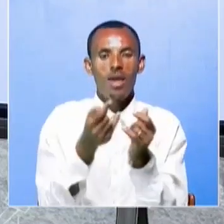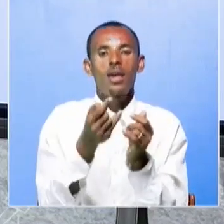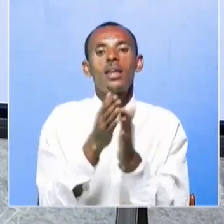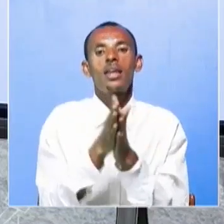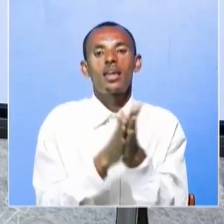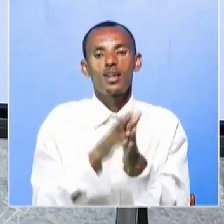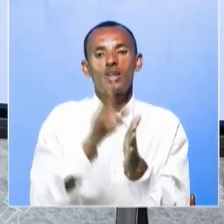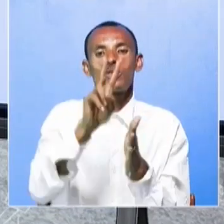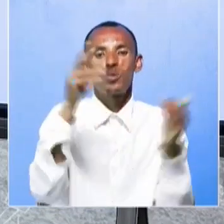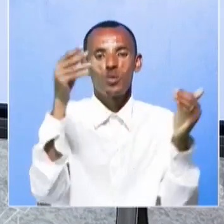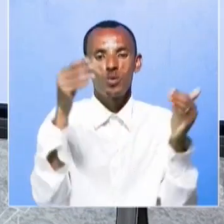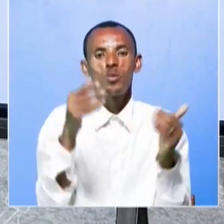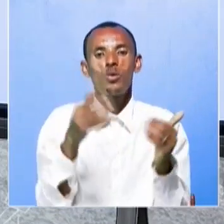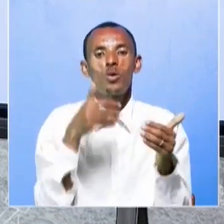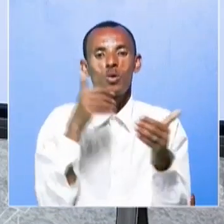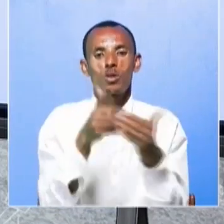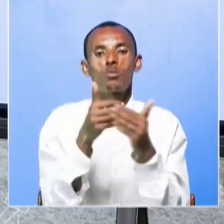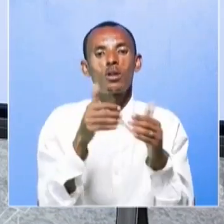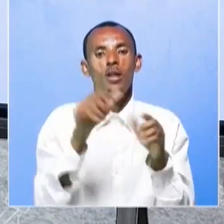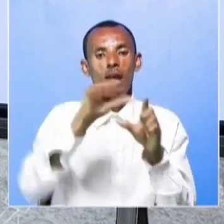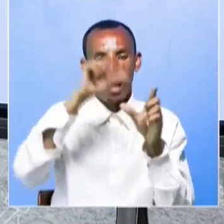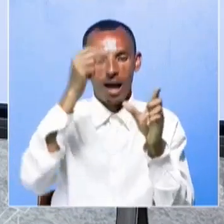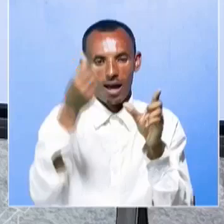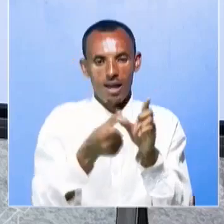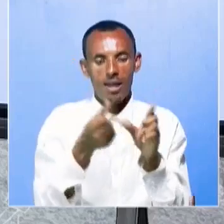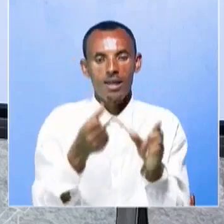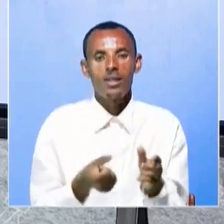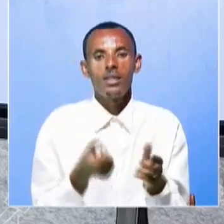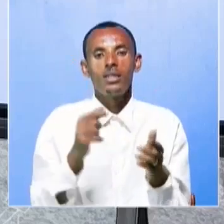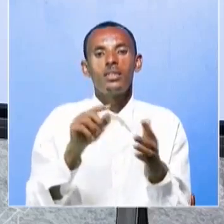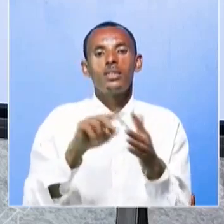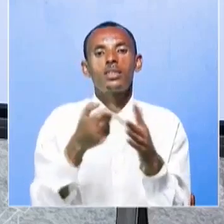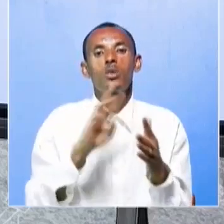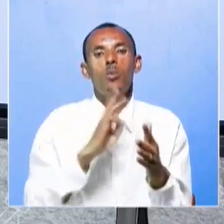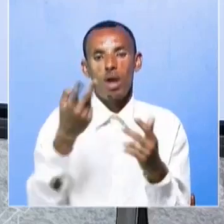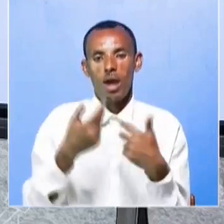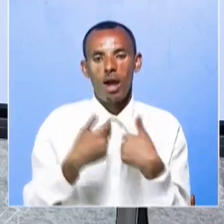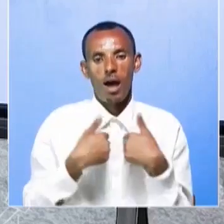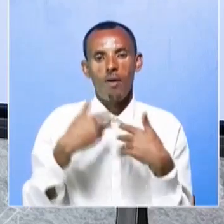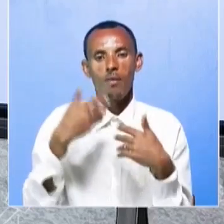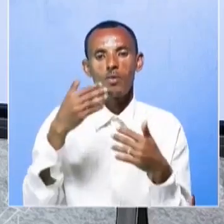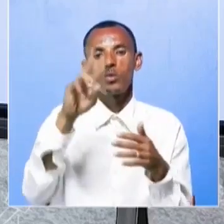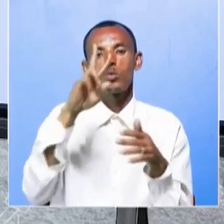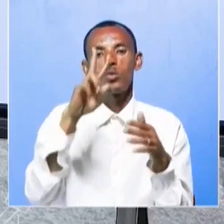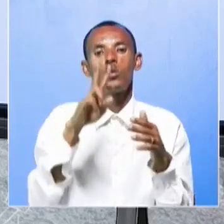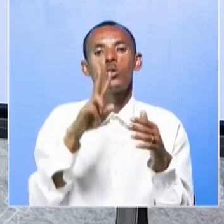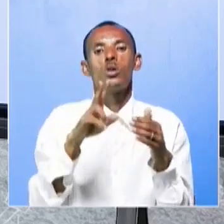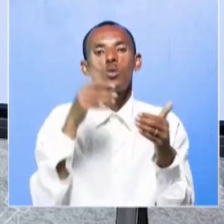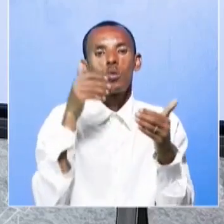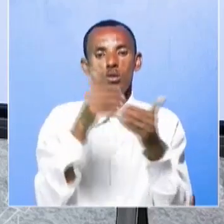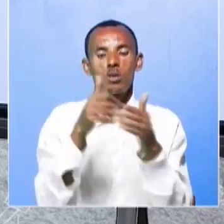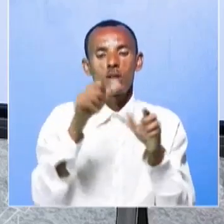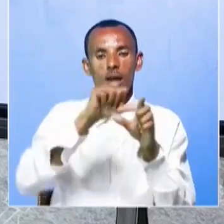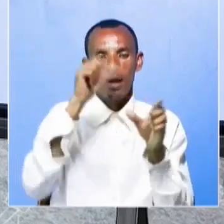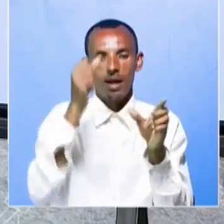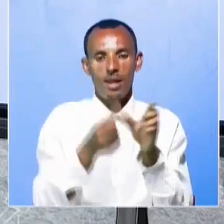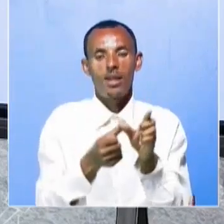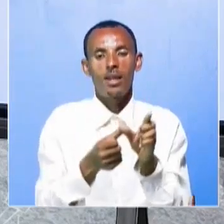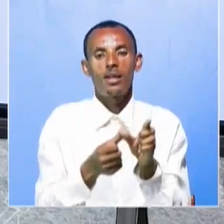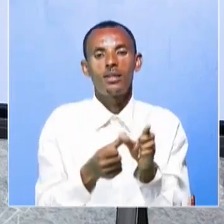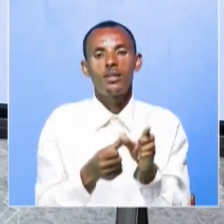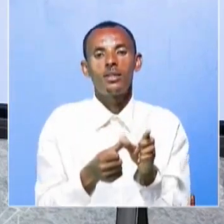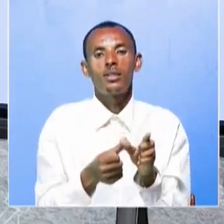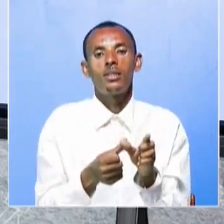two corresponding congruent angles, right? So since we have now two corresponding congruent angles, by